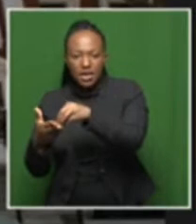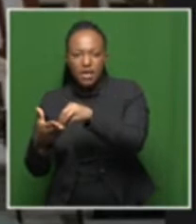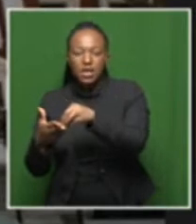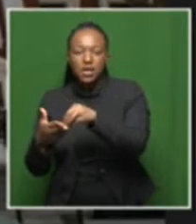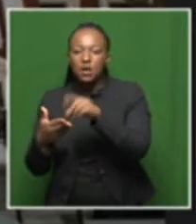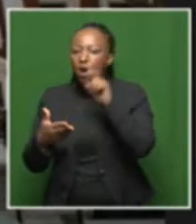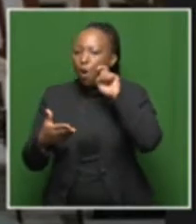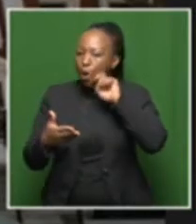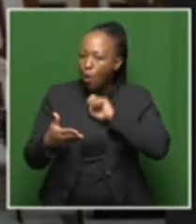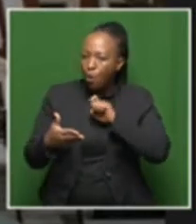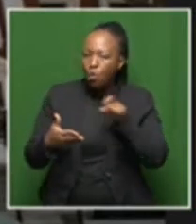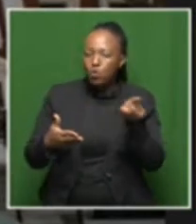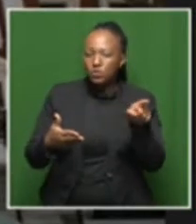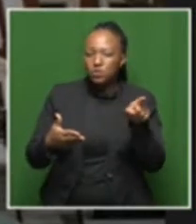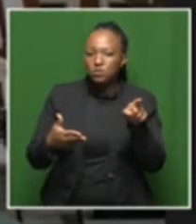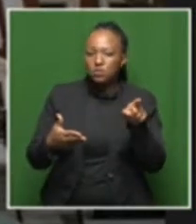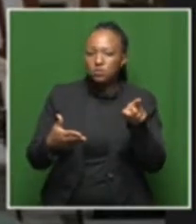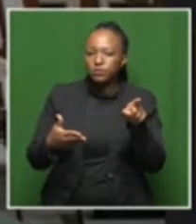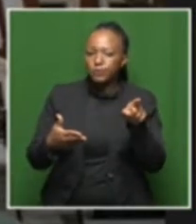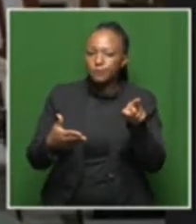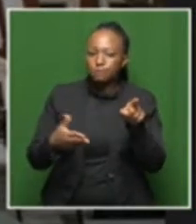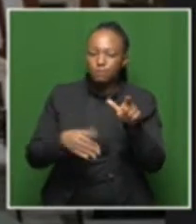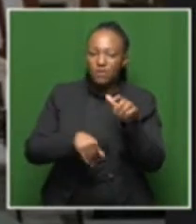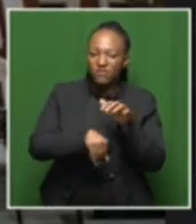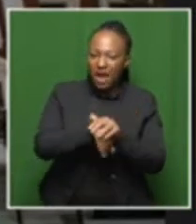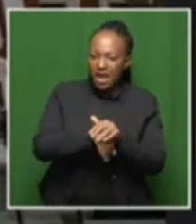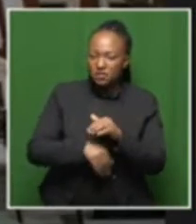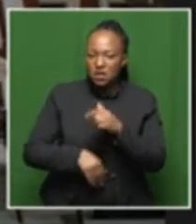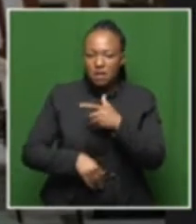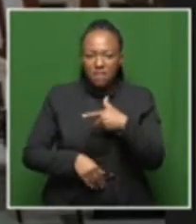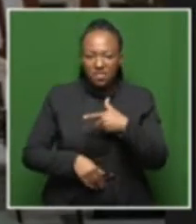older peers, their